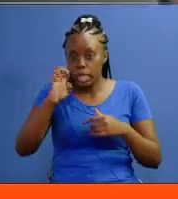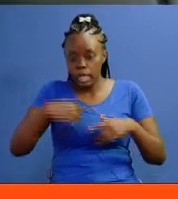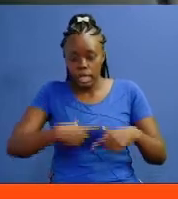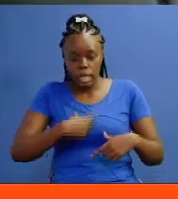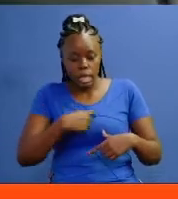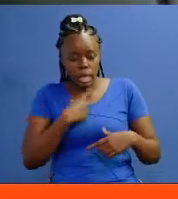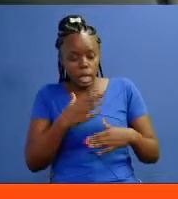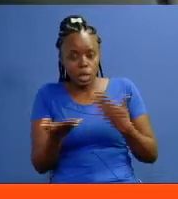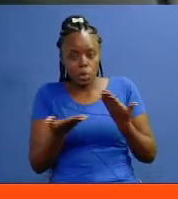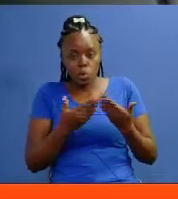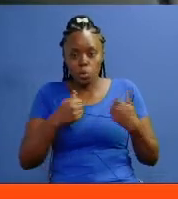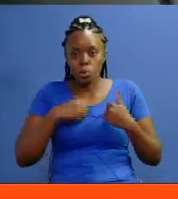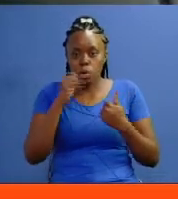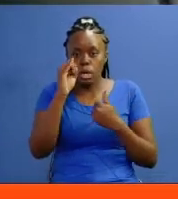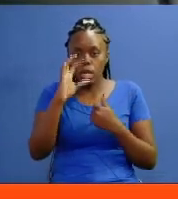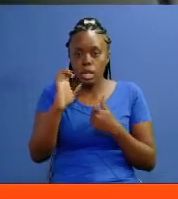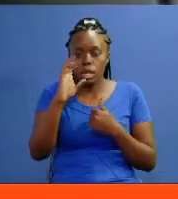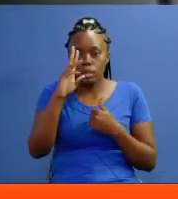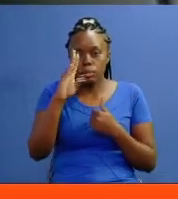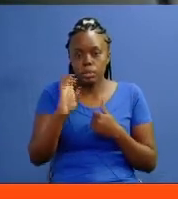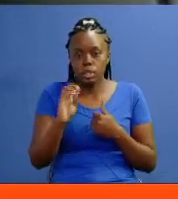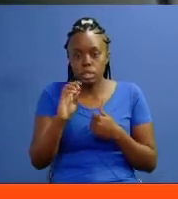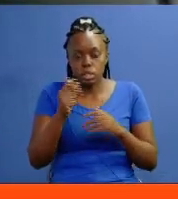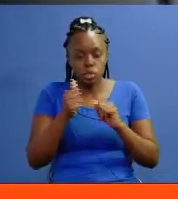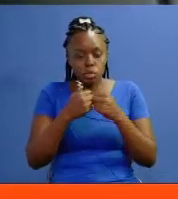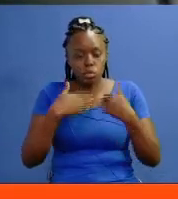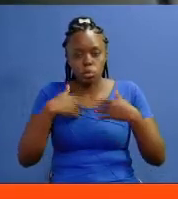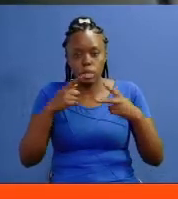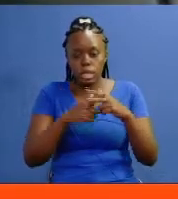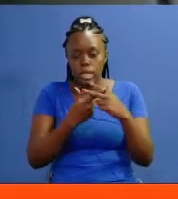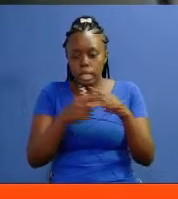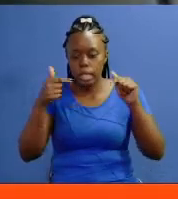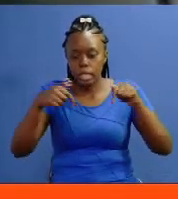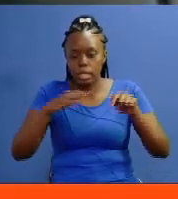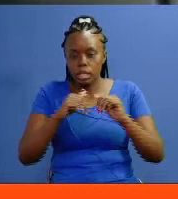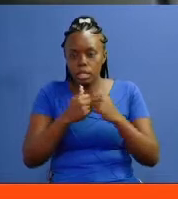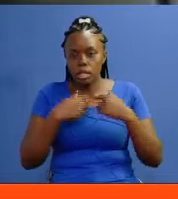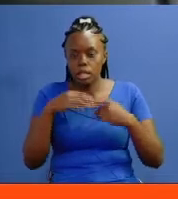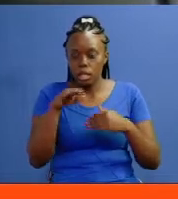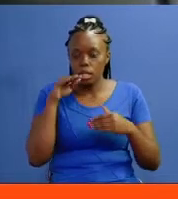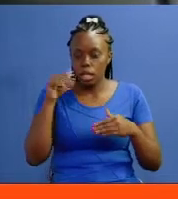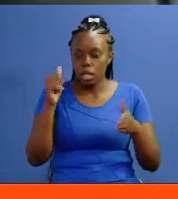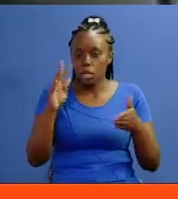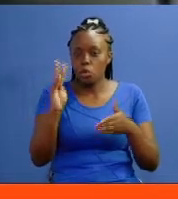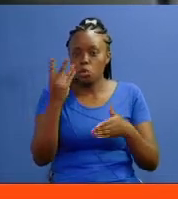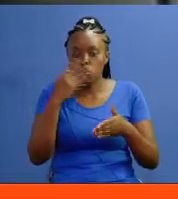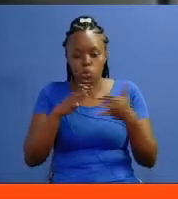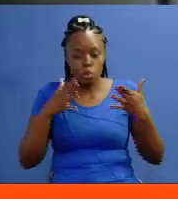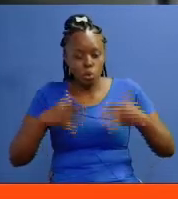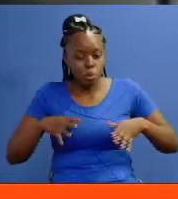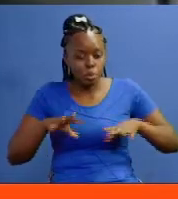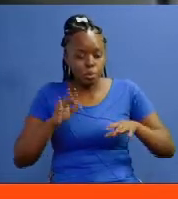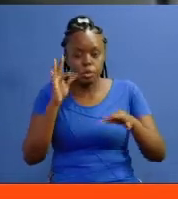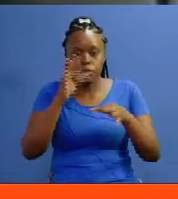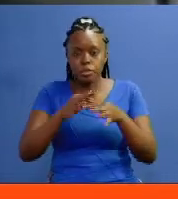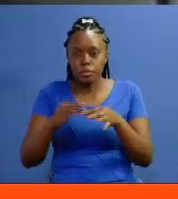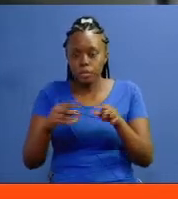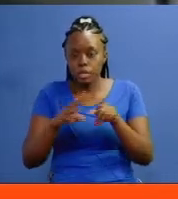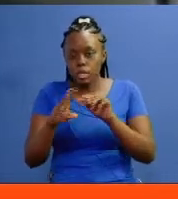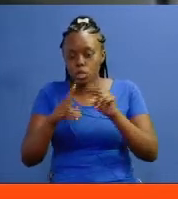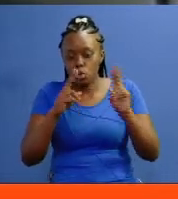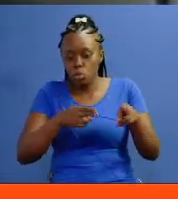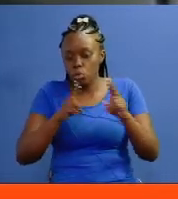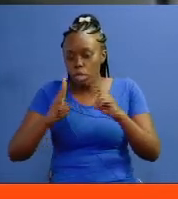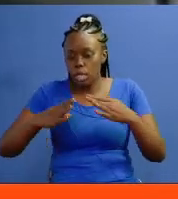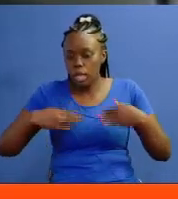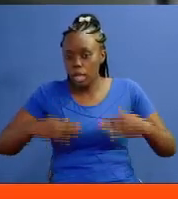Independent Electoral and Boundaries Commission interview panel, kicked off the evaluations that seek to fill four commissioner slots in the important national